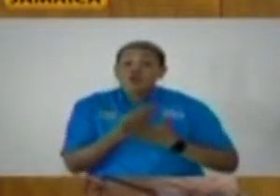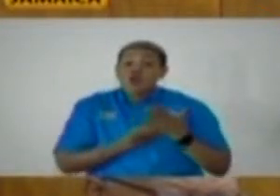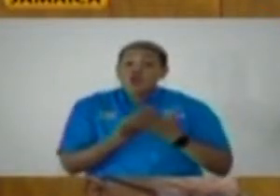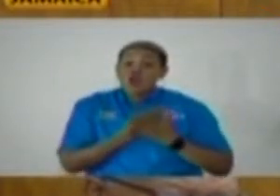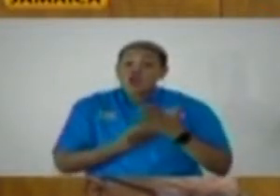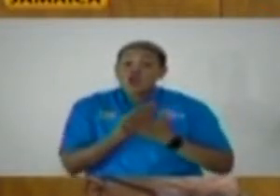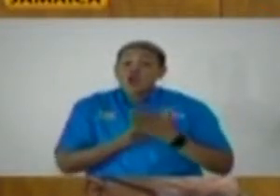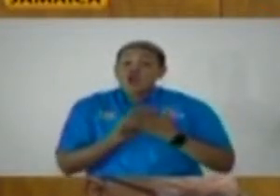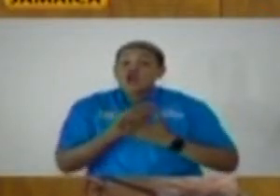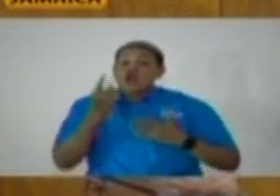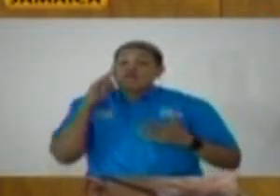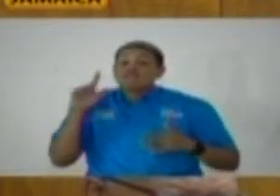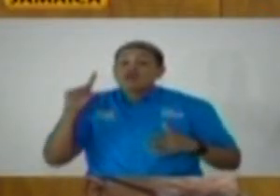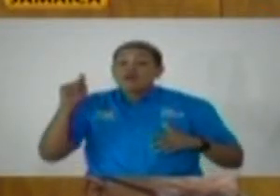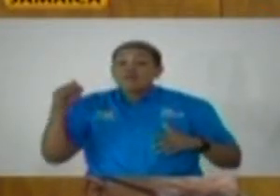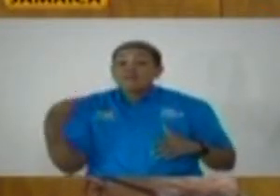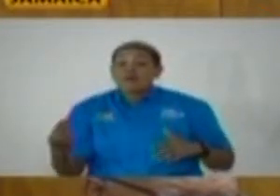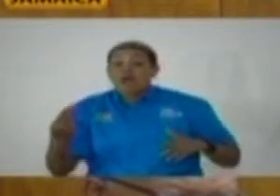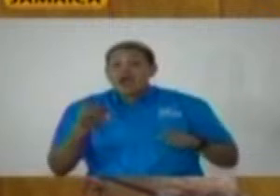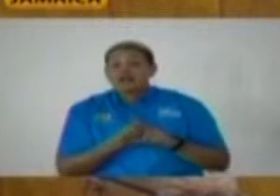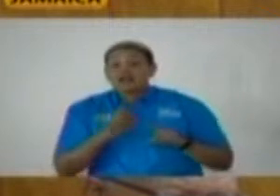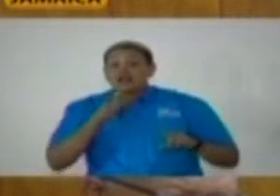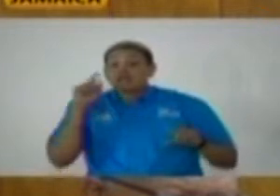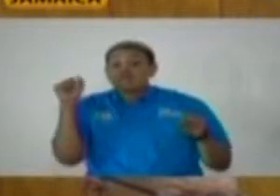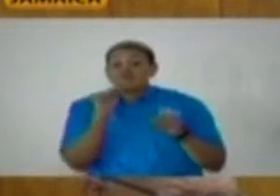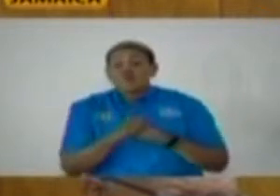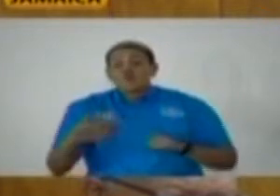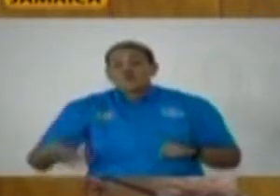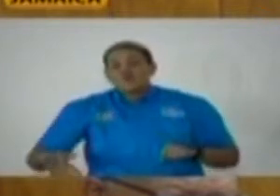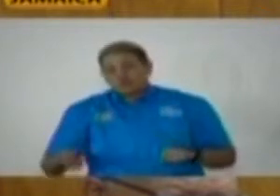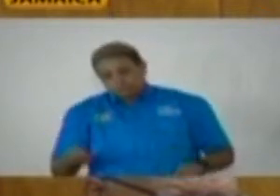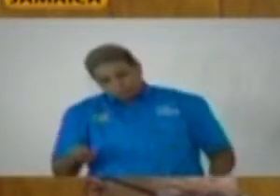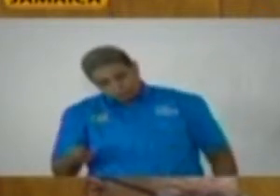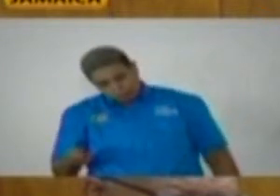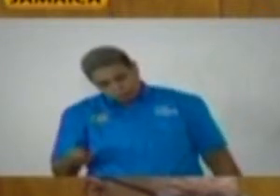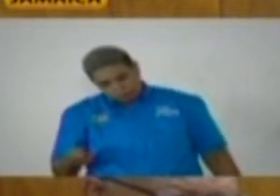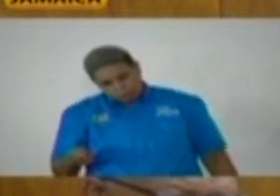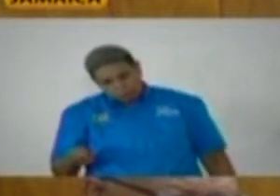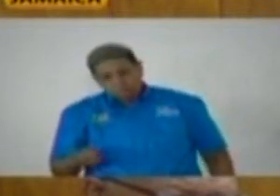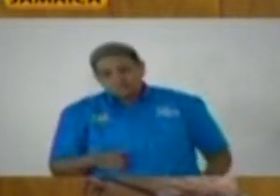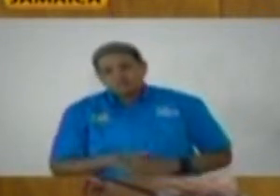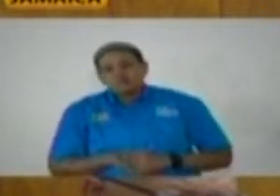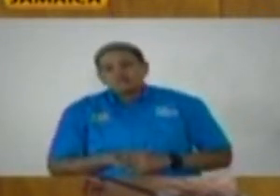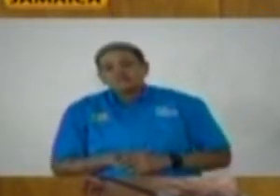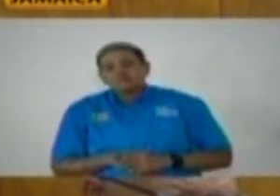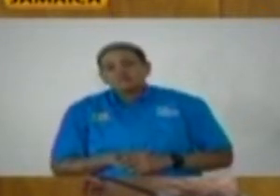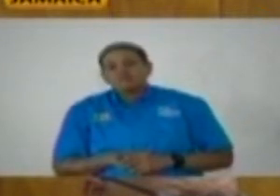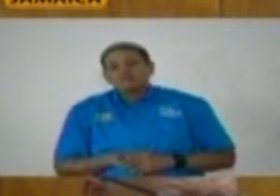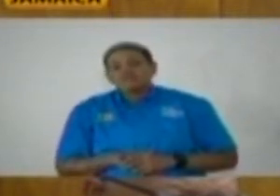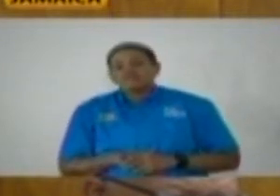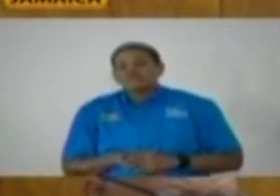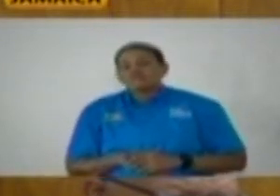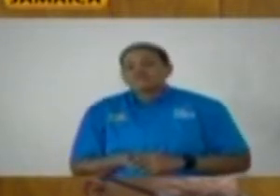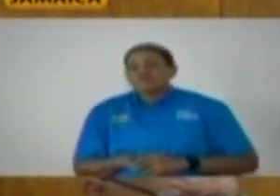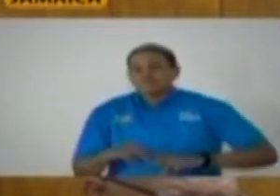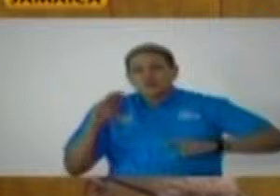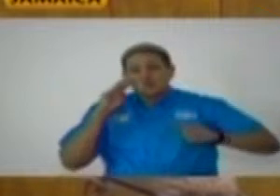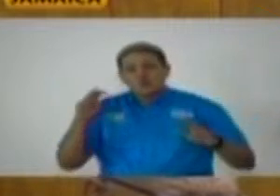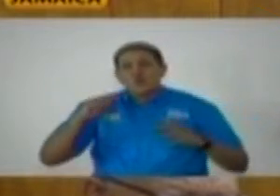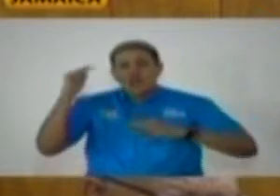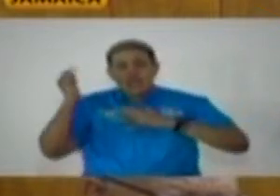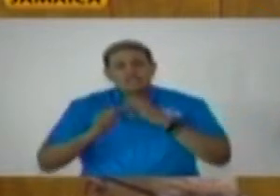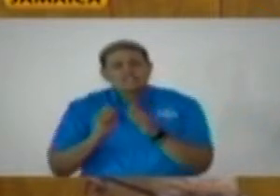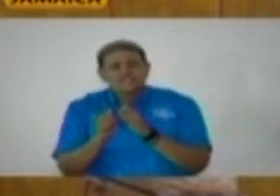amounts for PATH are really woefully inadequate. So let's look at the conditional